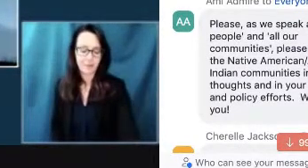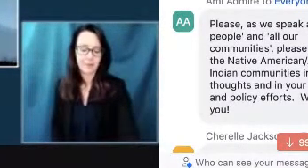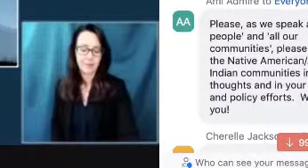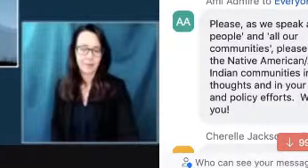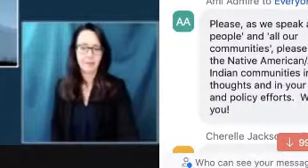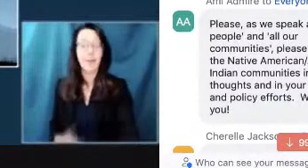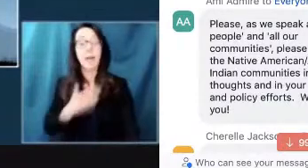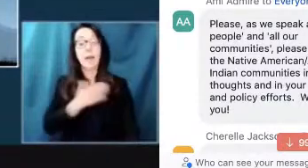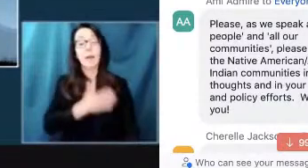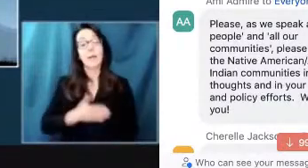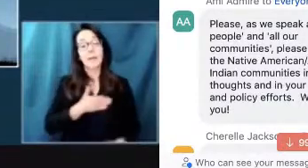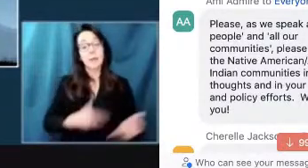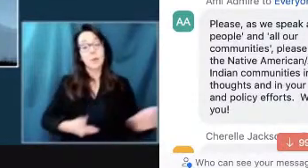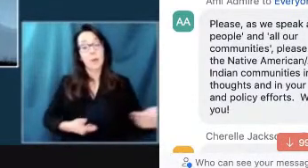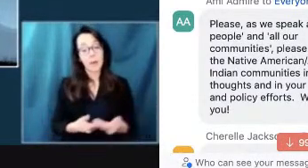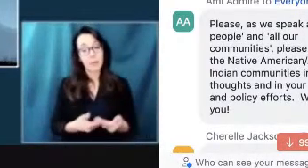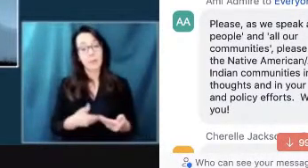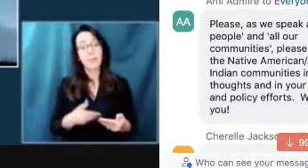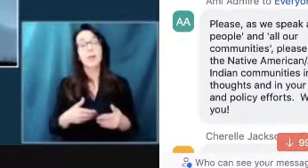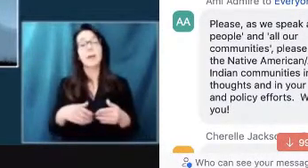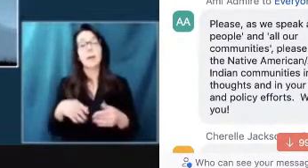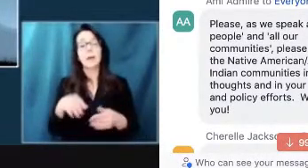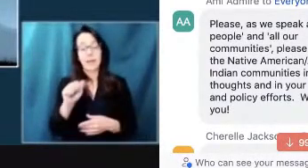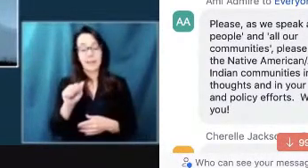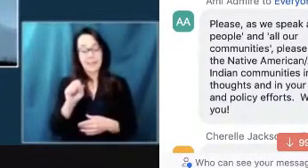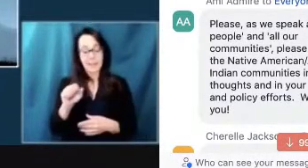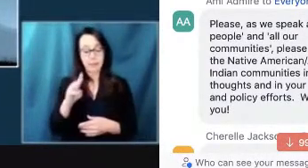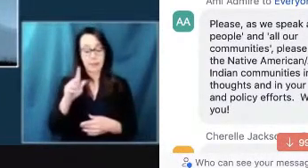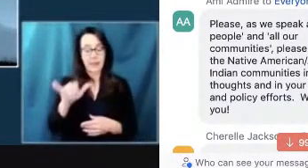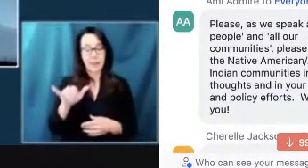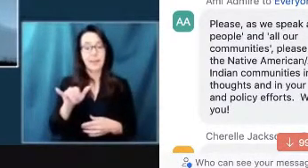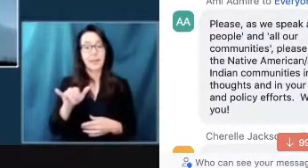Please welcome Assembly Member Dr. Akilah Weber.